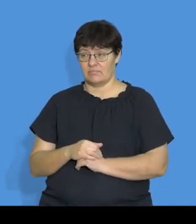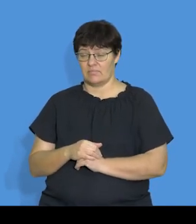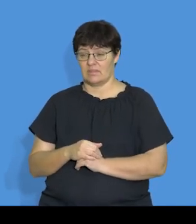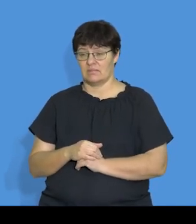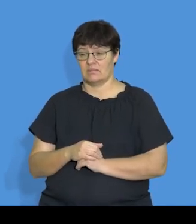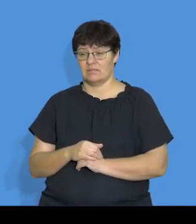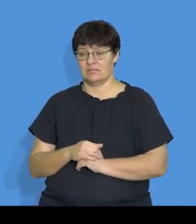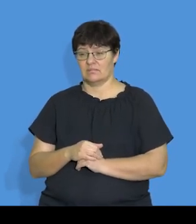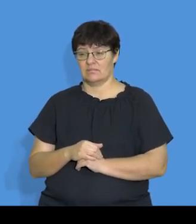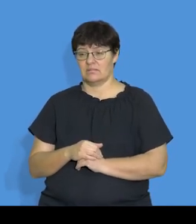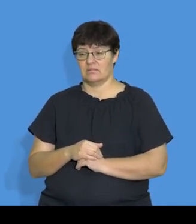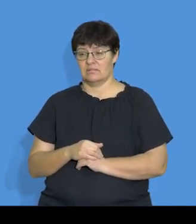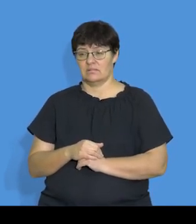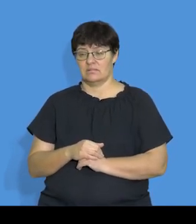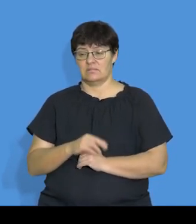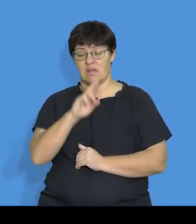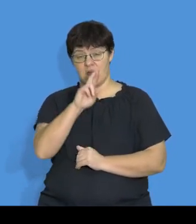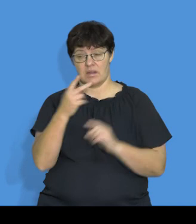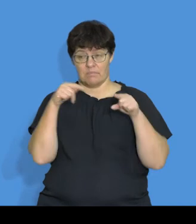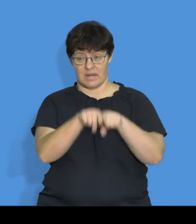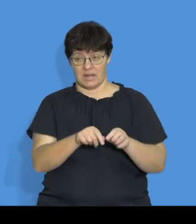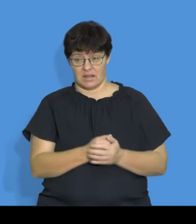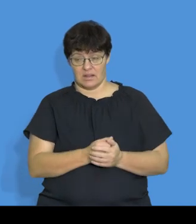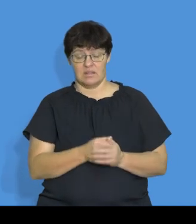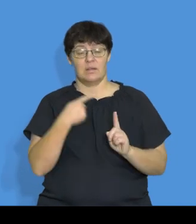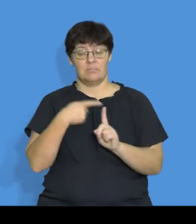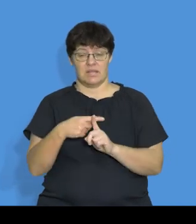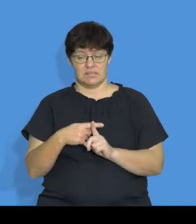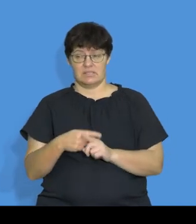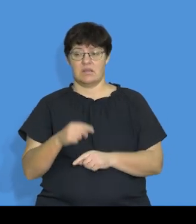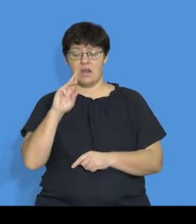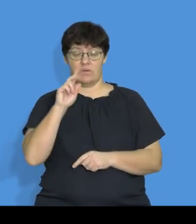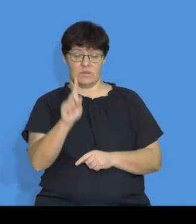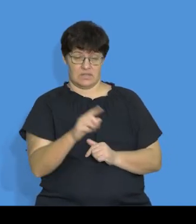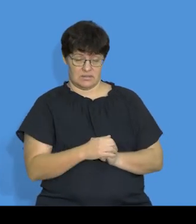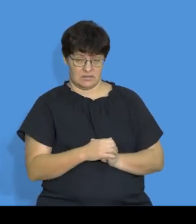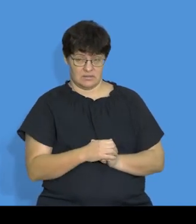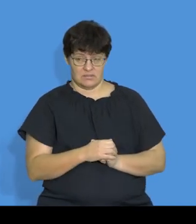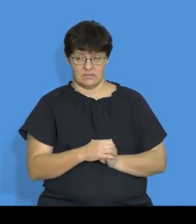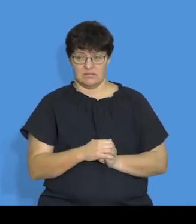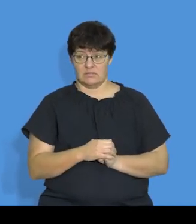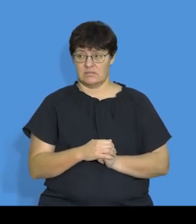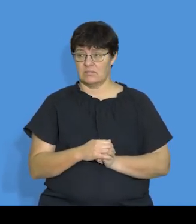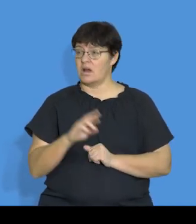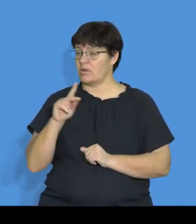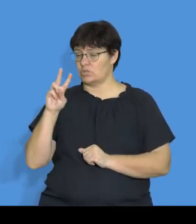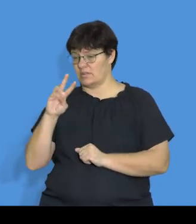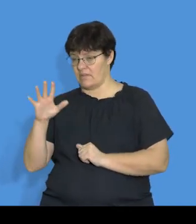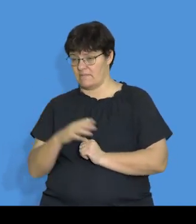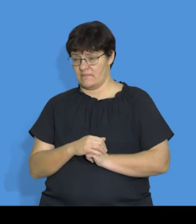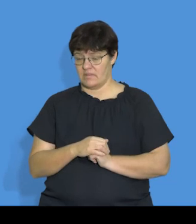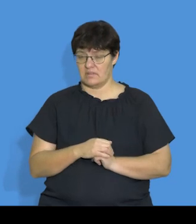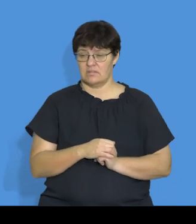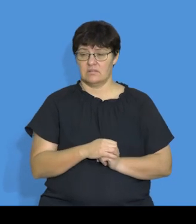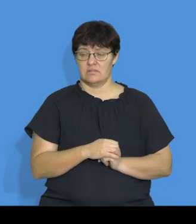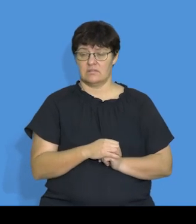is equals to R parallel, right, plus R1, okay? R1, which is our 25 ohms. In this case,